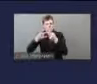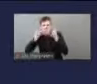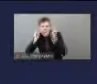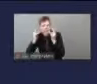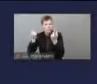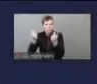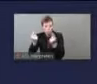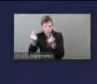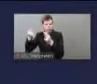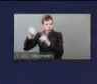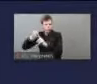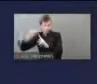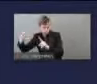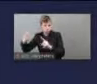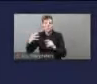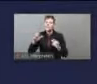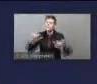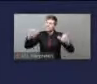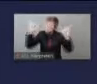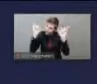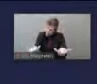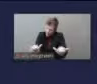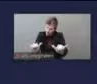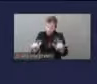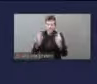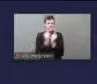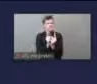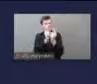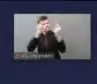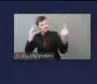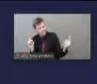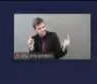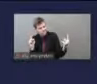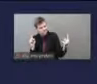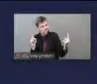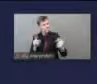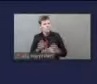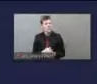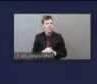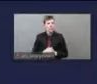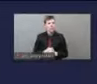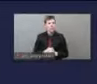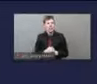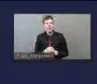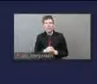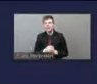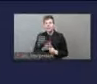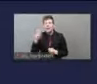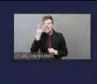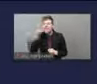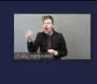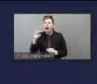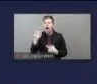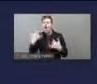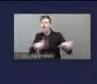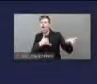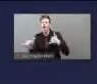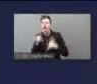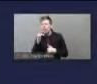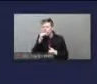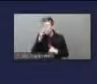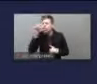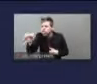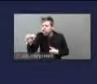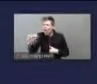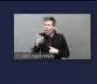You got to make sure that you're minimizing, right, these droplets from being able to spread, and then wash washing your hands. This is a basic public